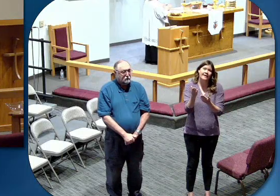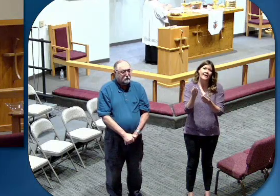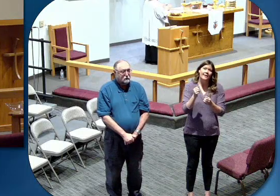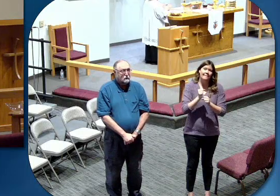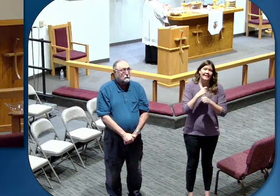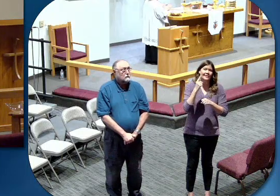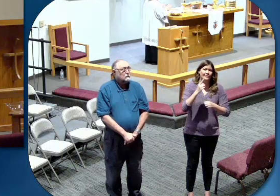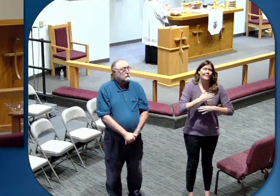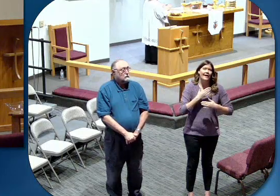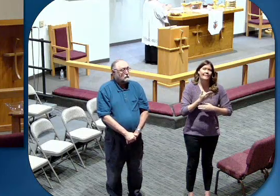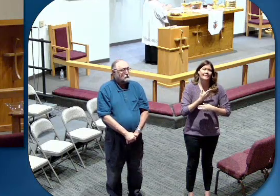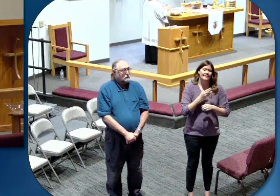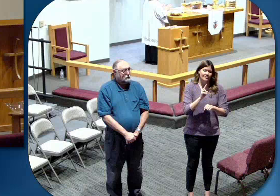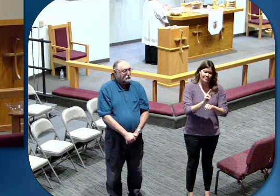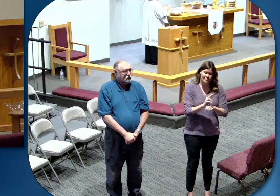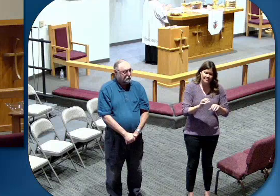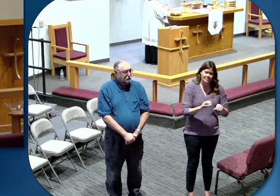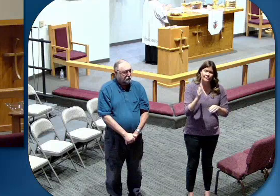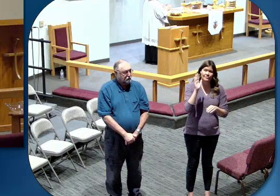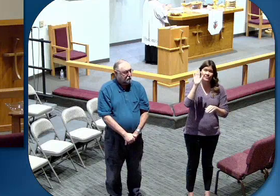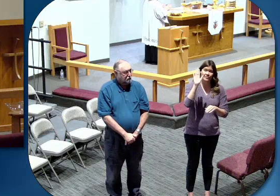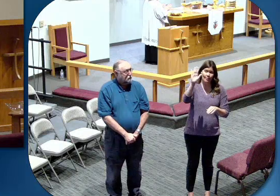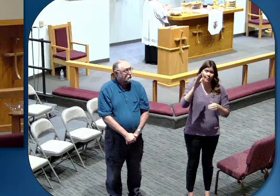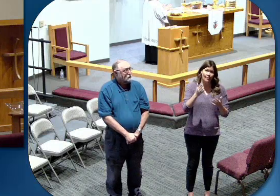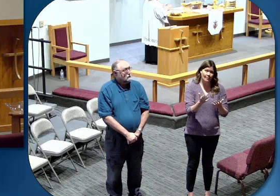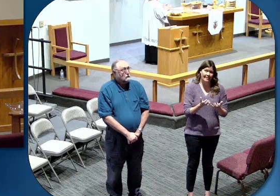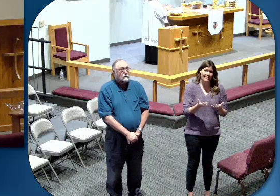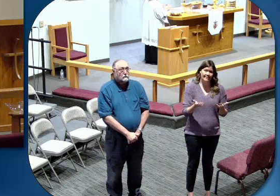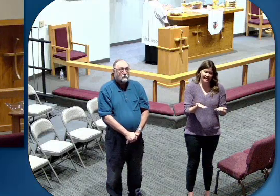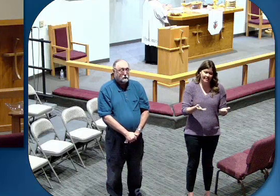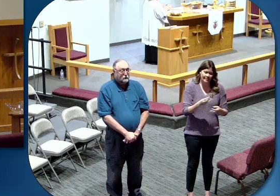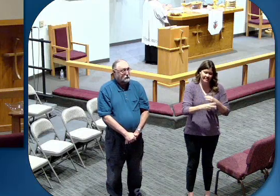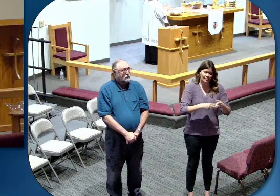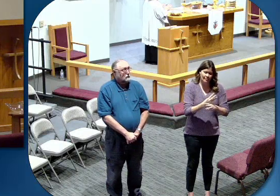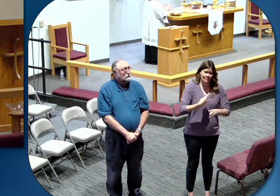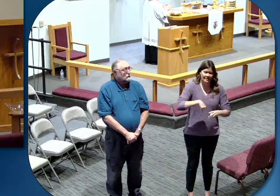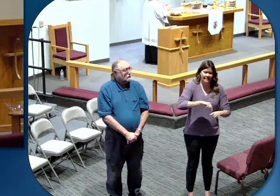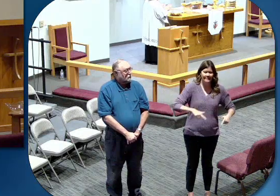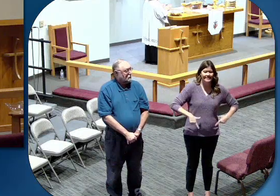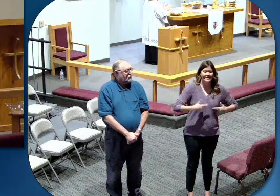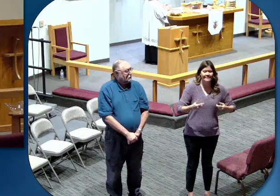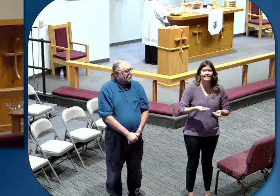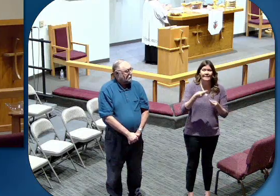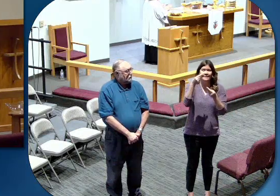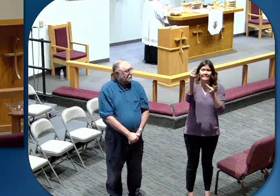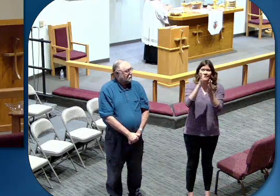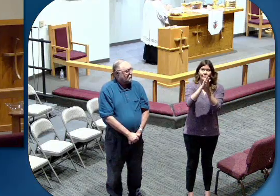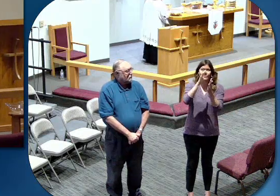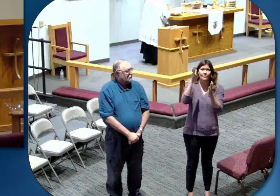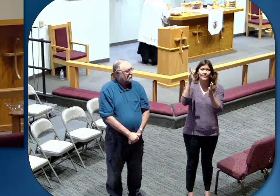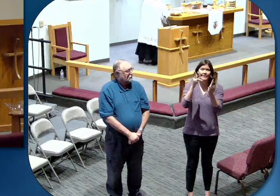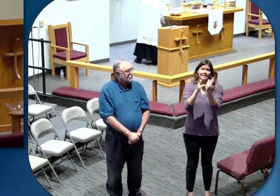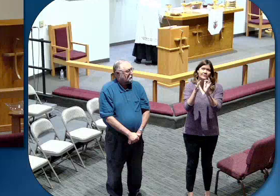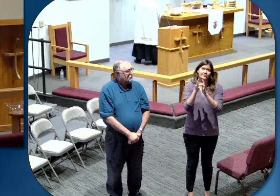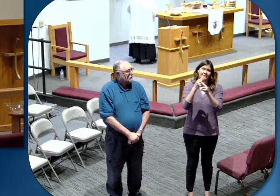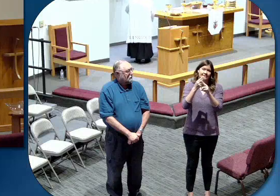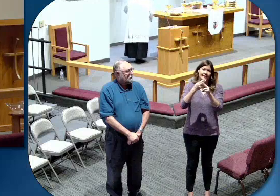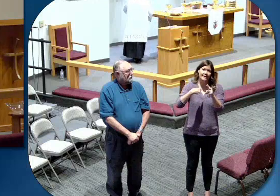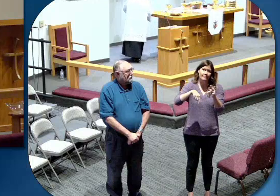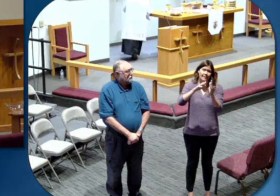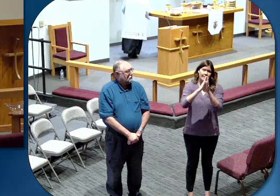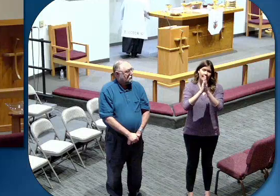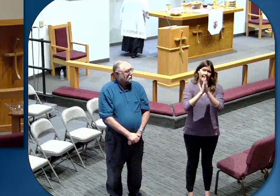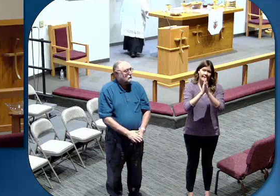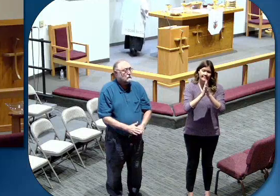your good and gracious will in the world in which we live. All to your glory. In Jesus' name we pray. Amen.